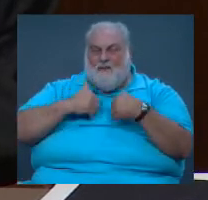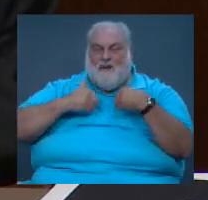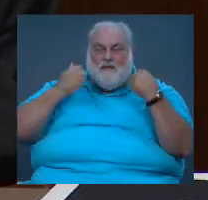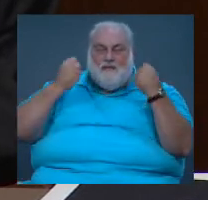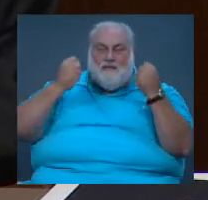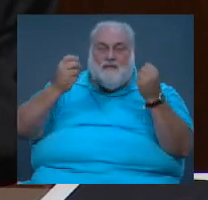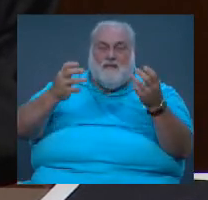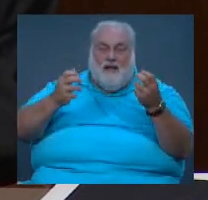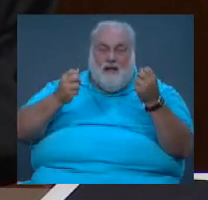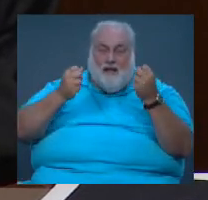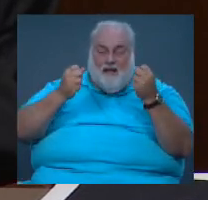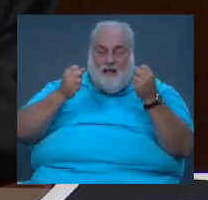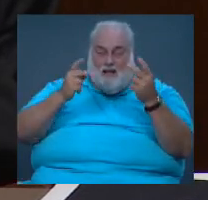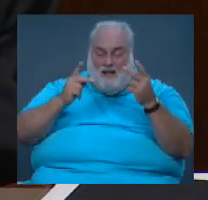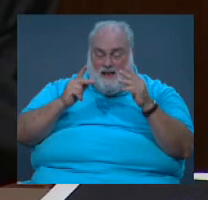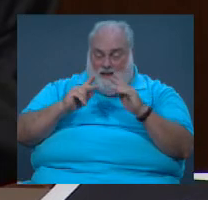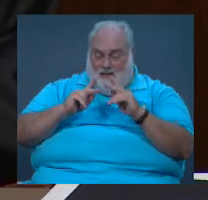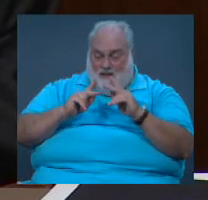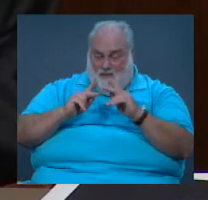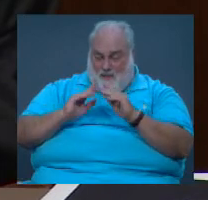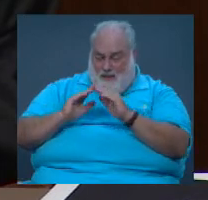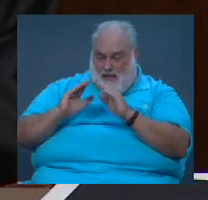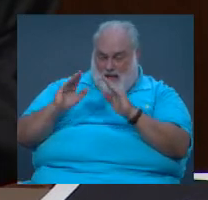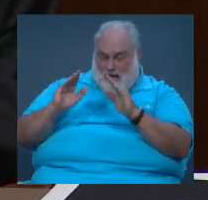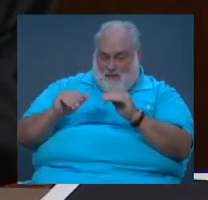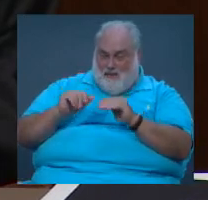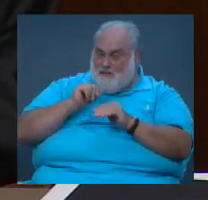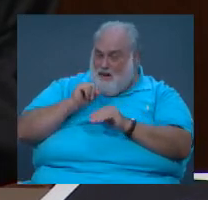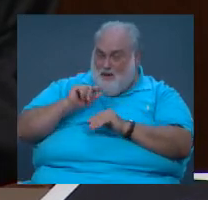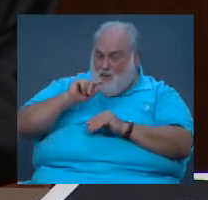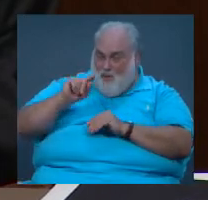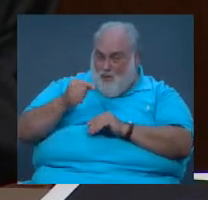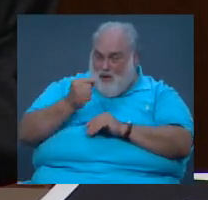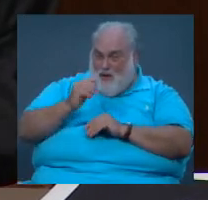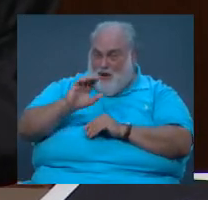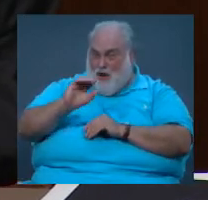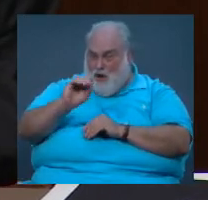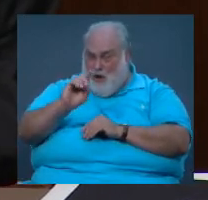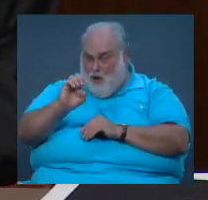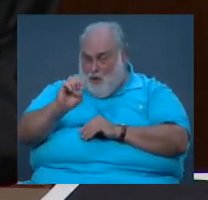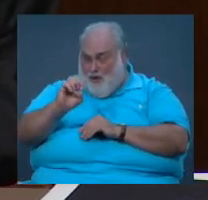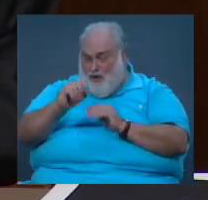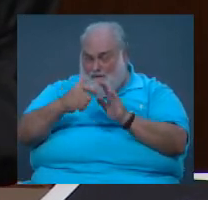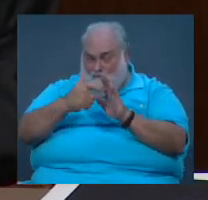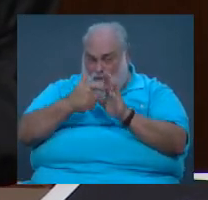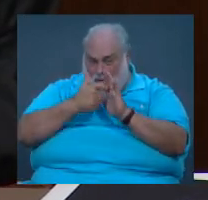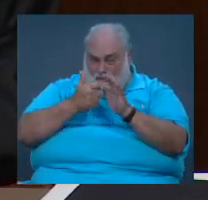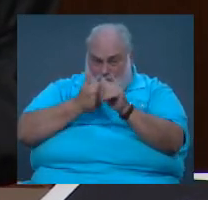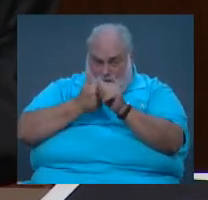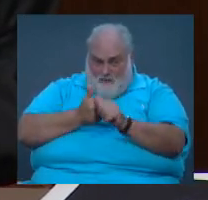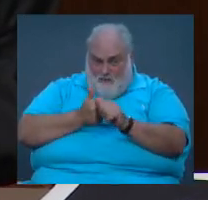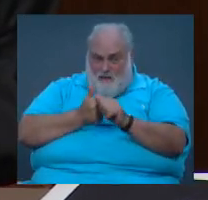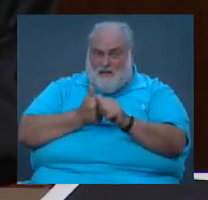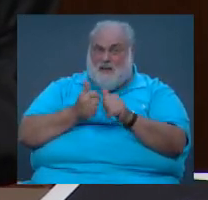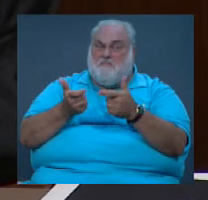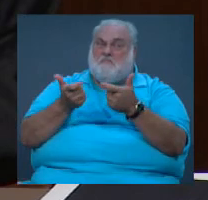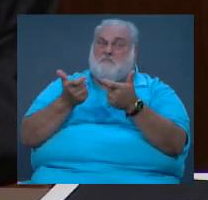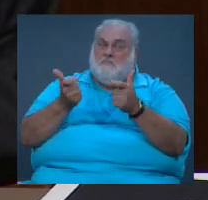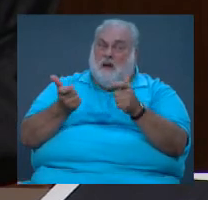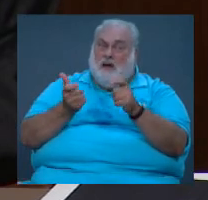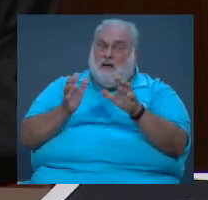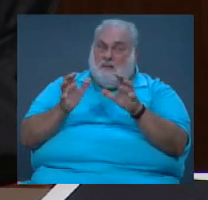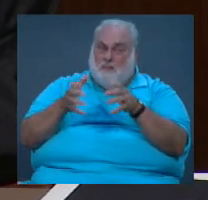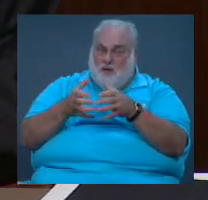of, when we talk about housing, it's not only code enforcement. It's a pretty big department.